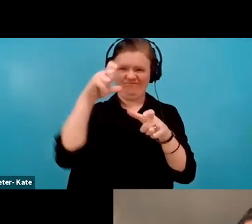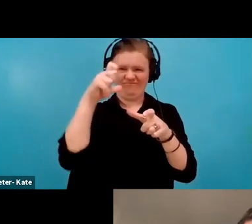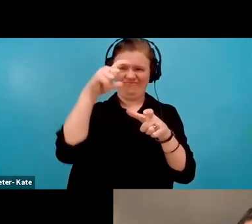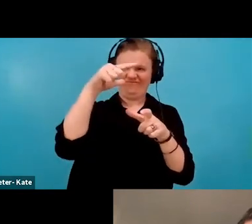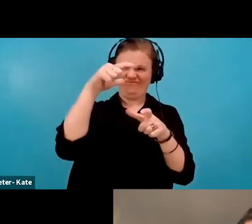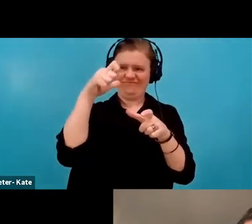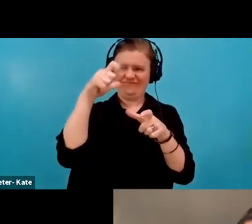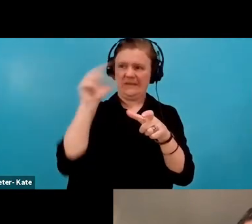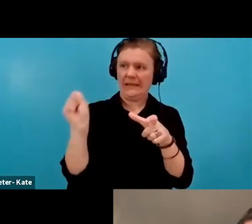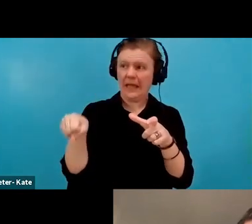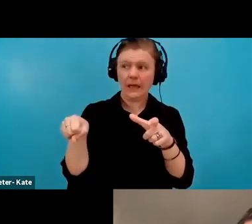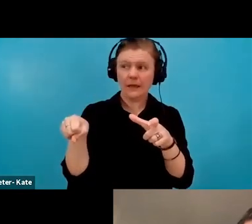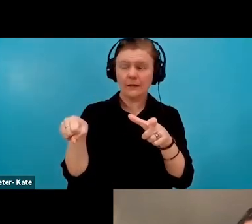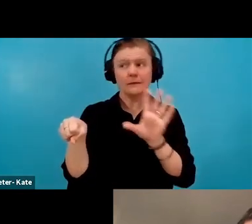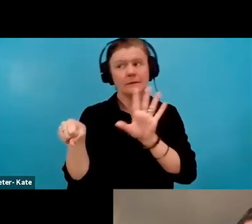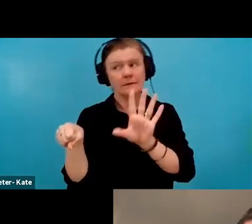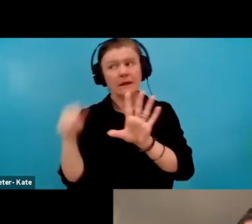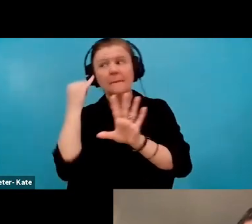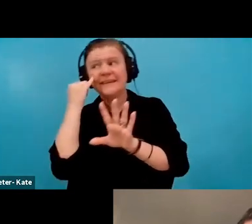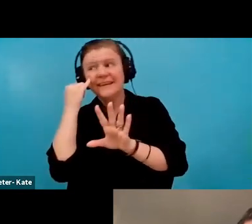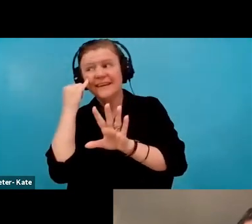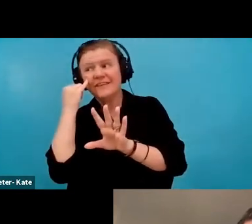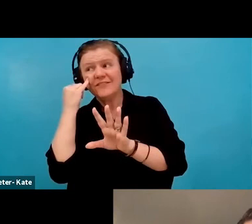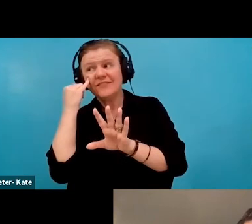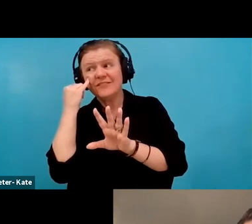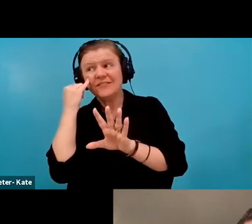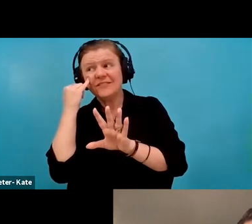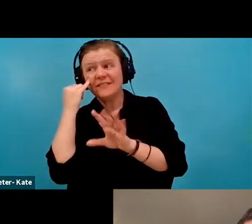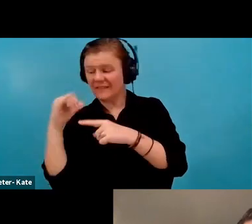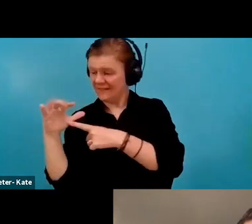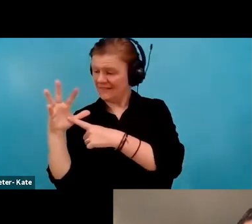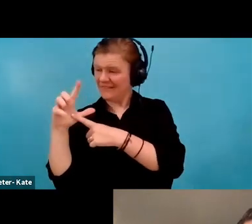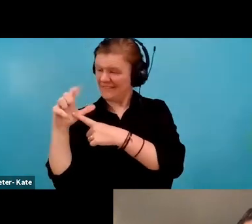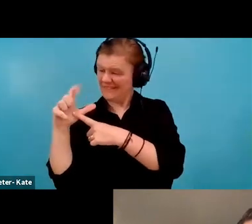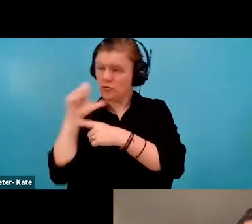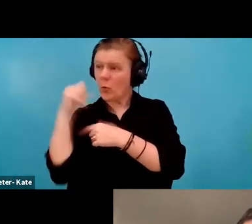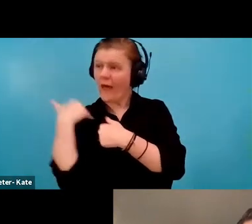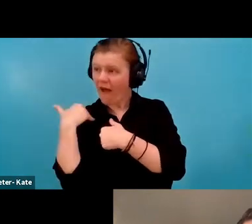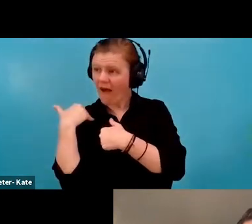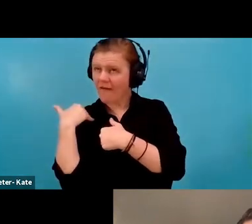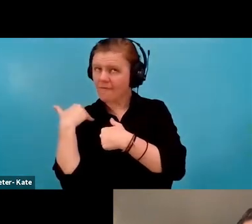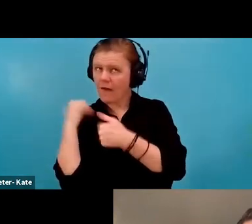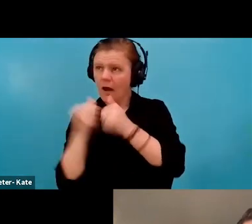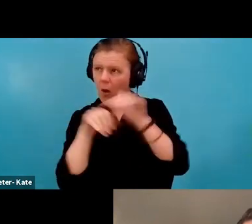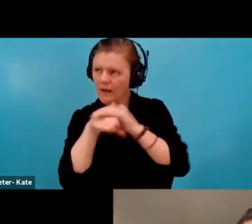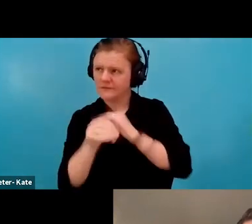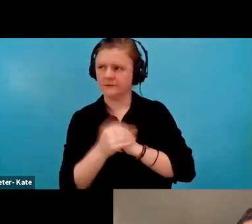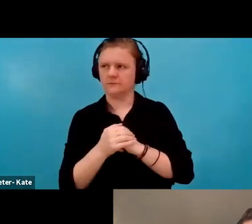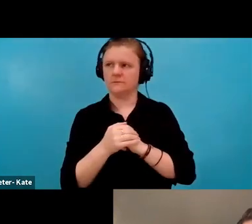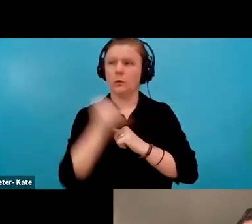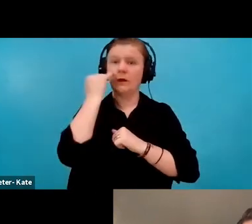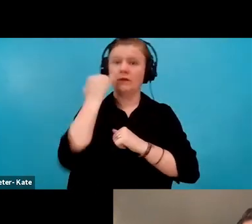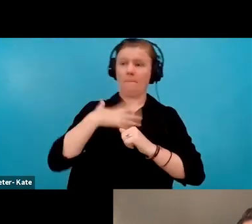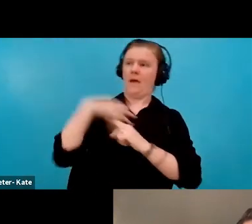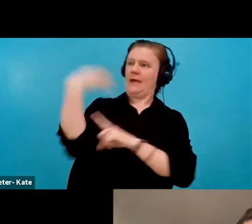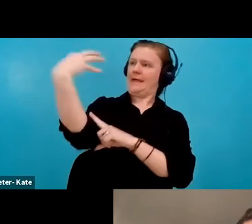this thing. You can't access it, you know, with your teeth if it's closed. Someone designed the camera right here behind me.